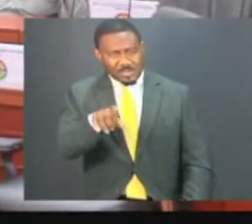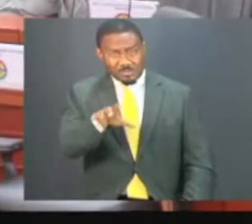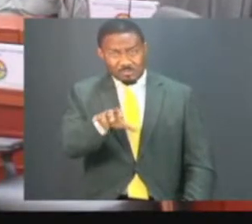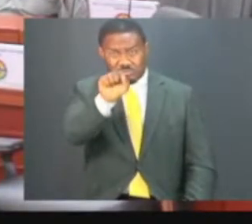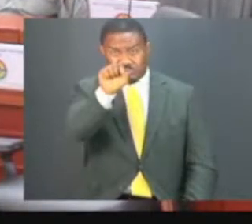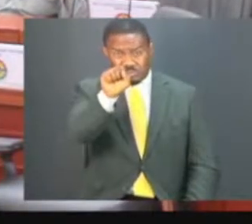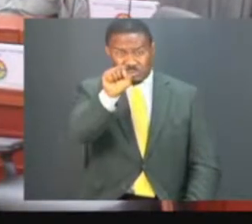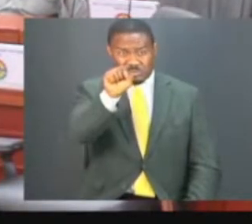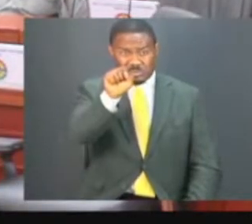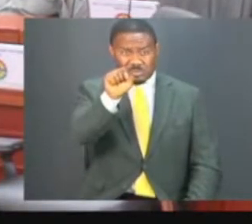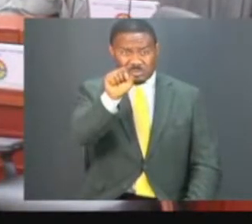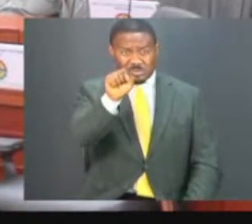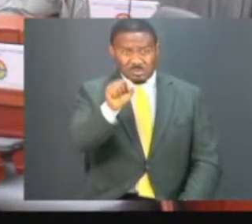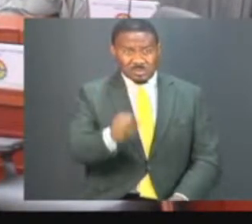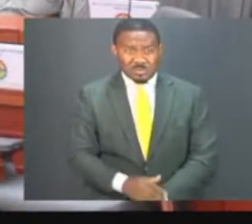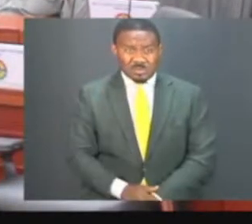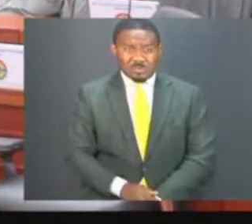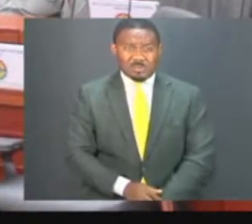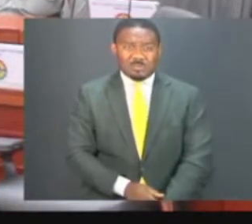moment, Mr. Speaker.